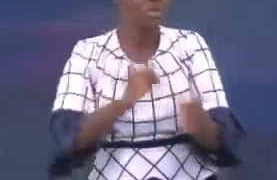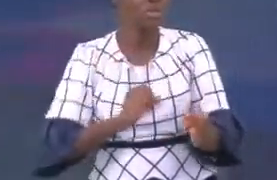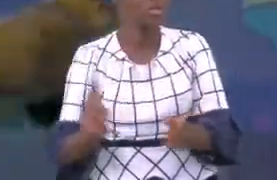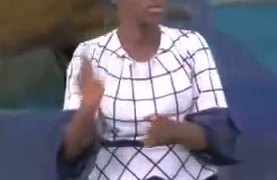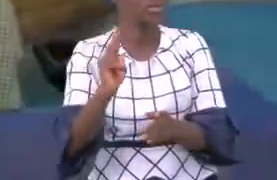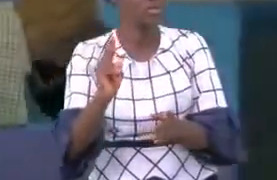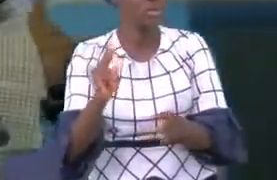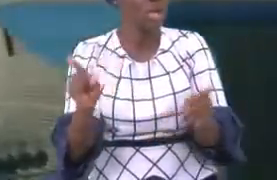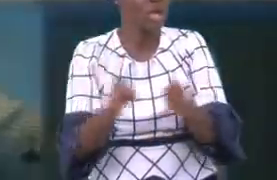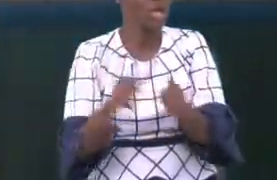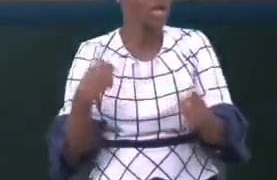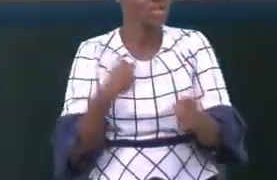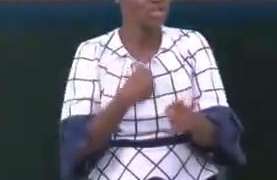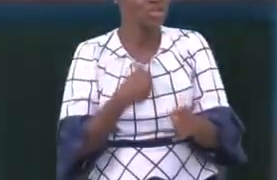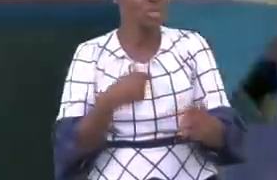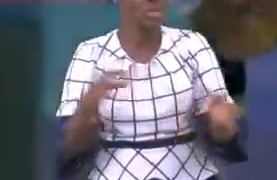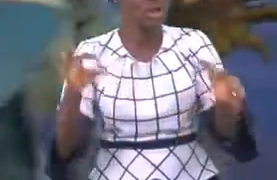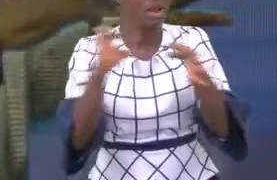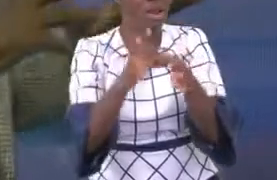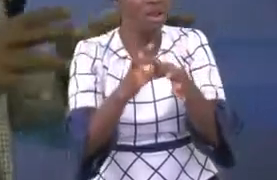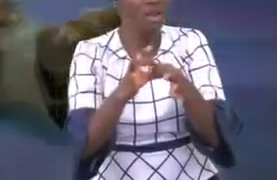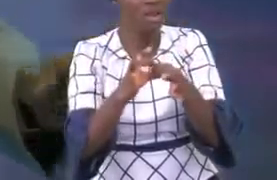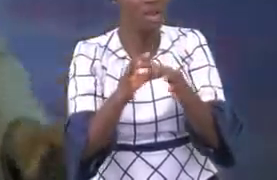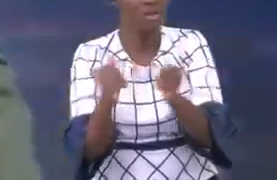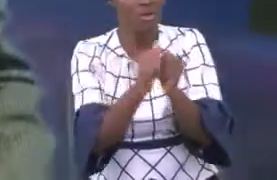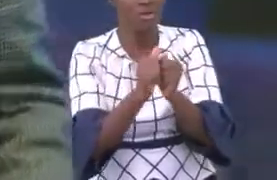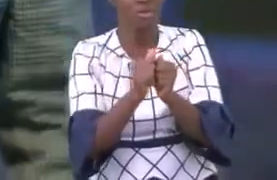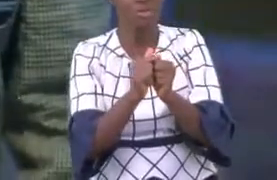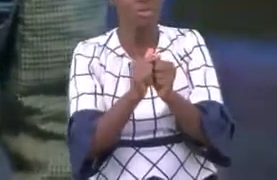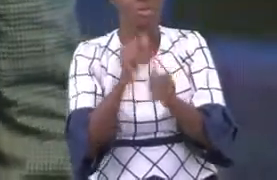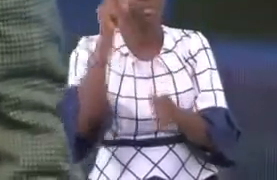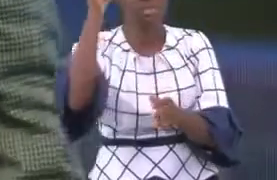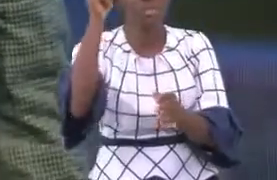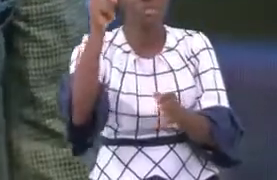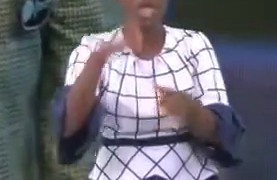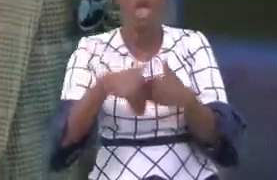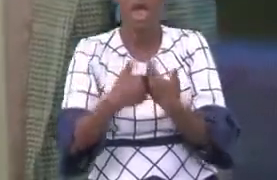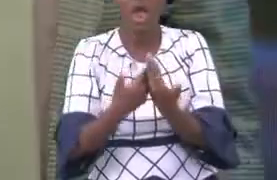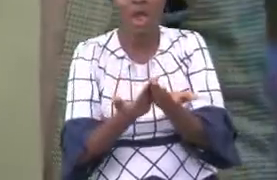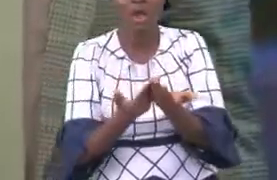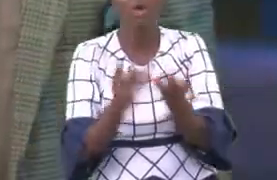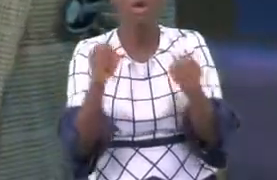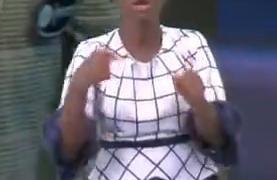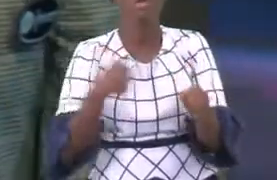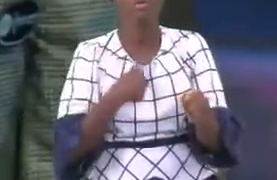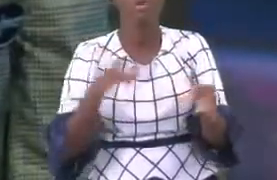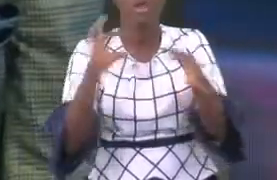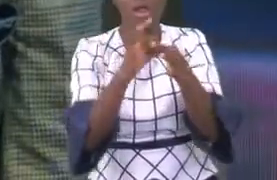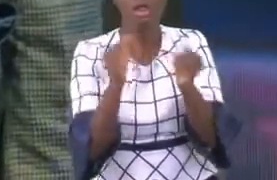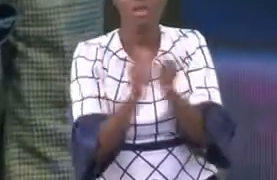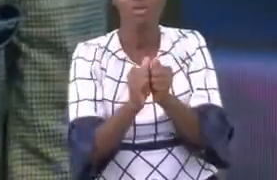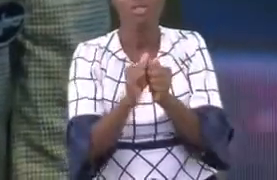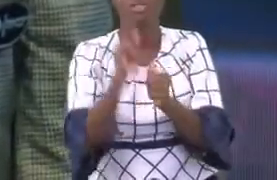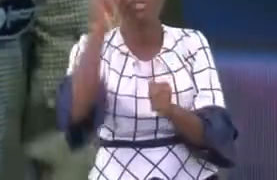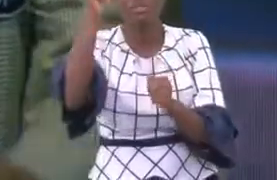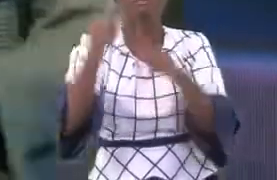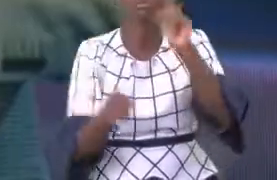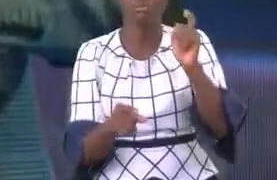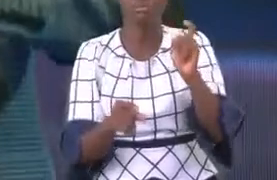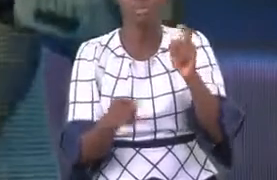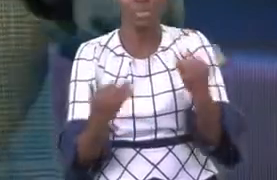him? Let's say, for example, there is a town here, and that town